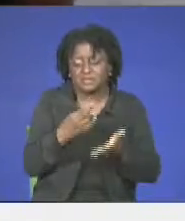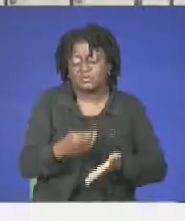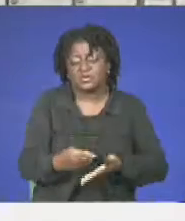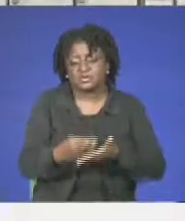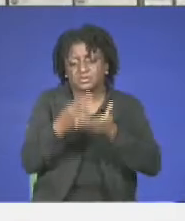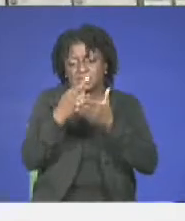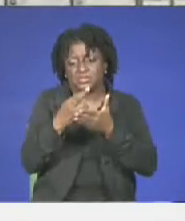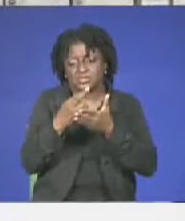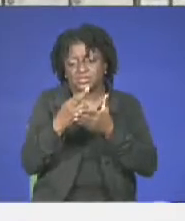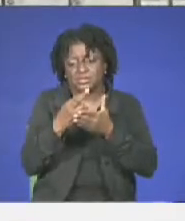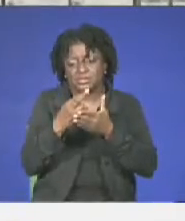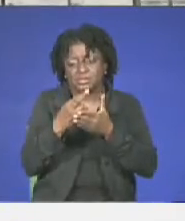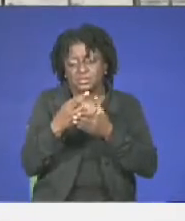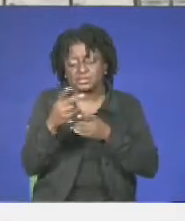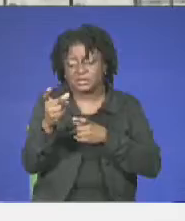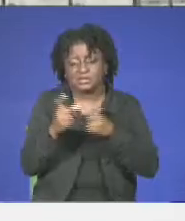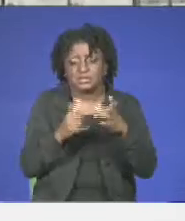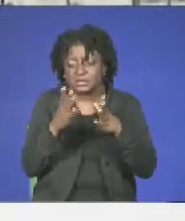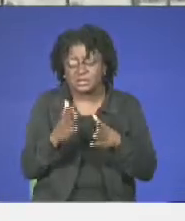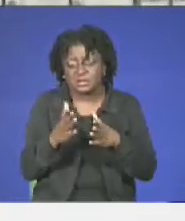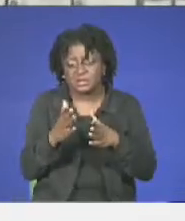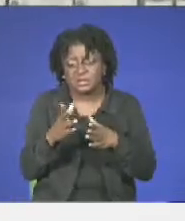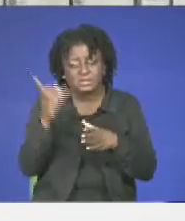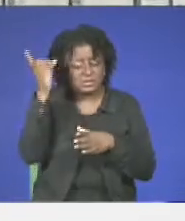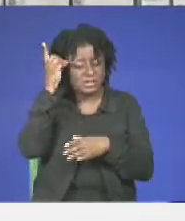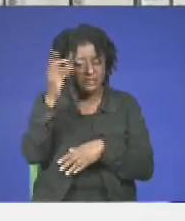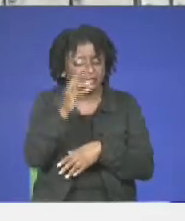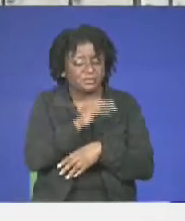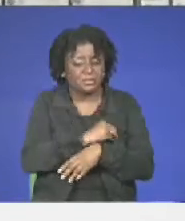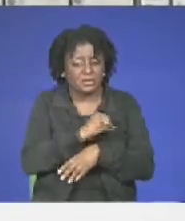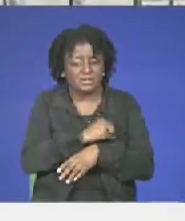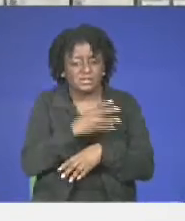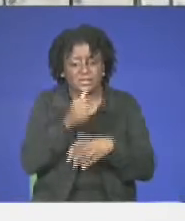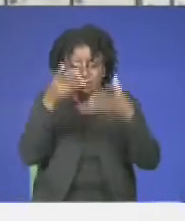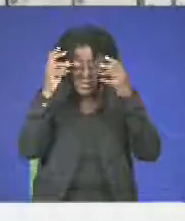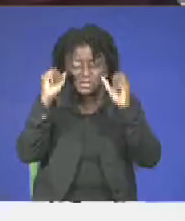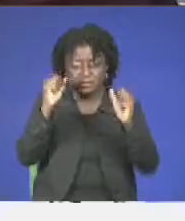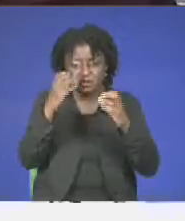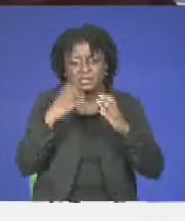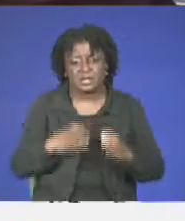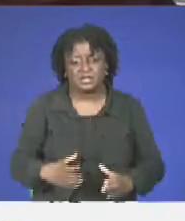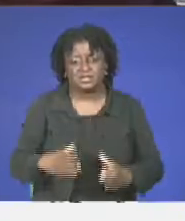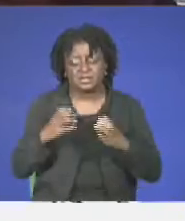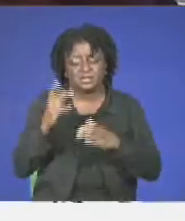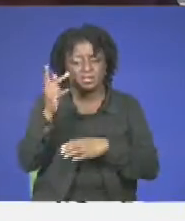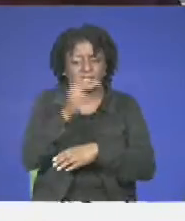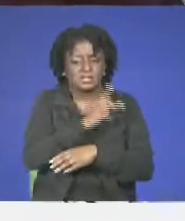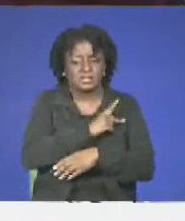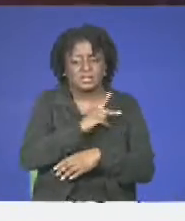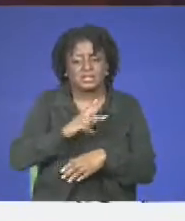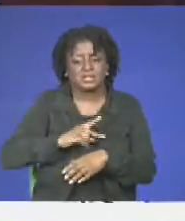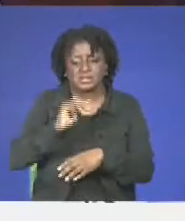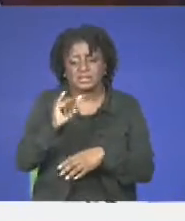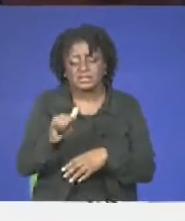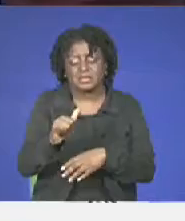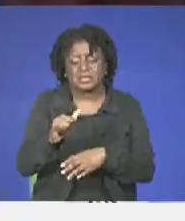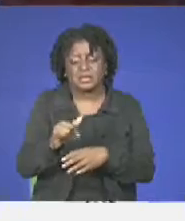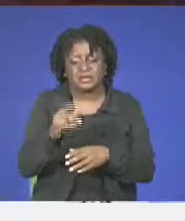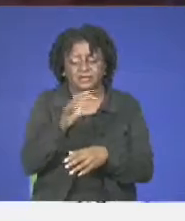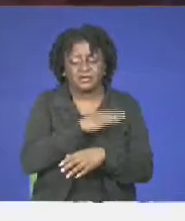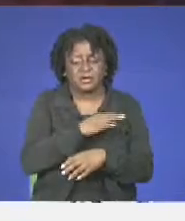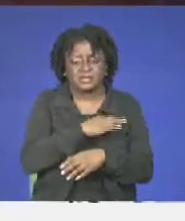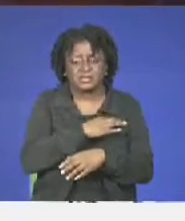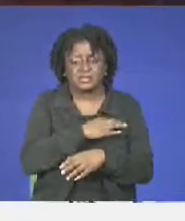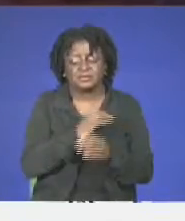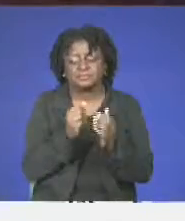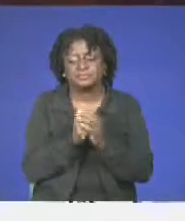Assistant Secretary General, Delvin Moss, and presidential candidate for the Workers' Team, Kimsley Ferguson, at the Department of Environmental